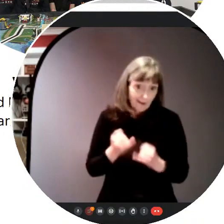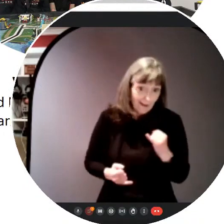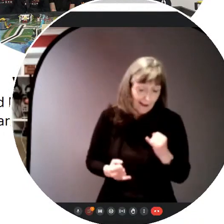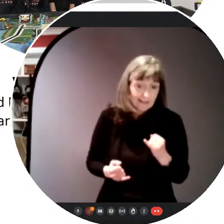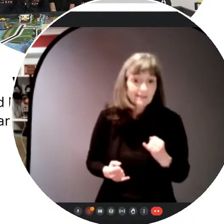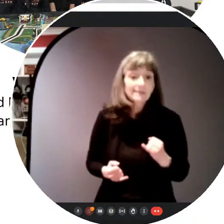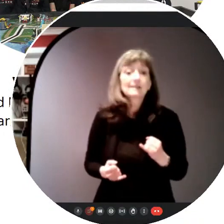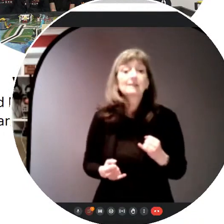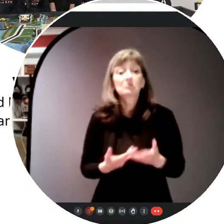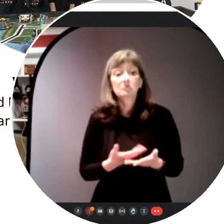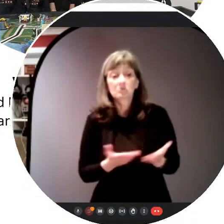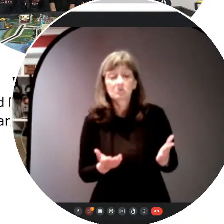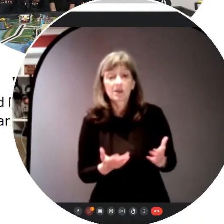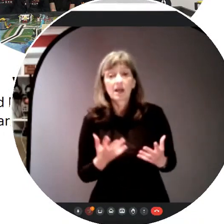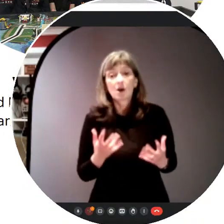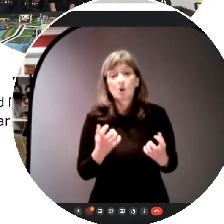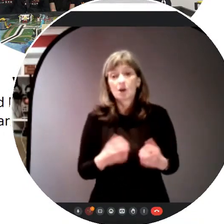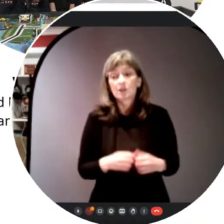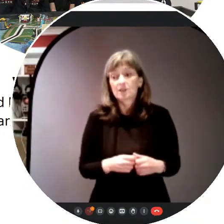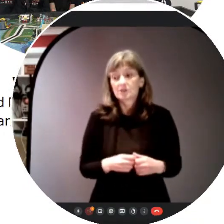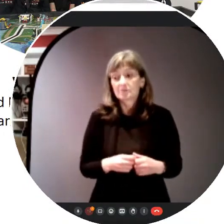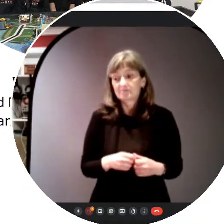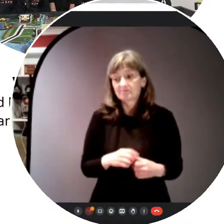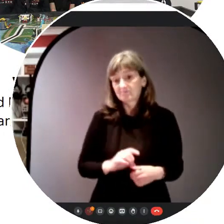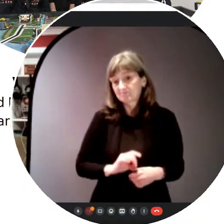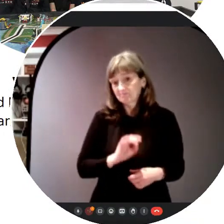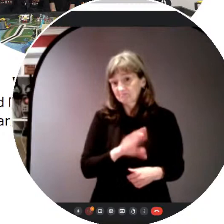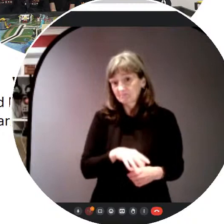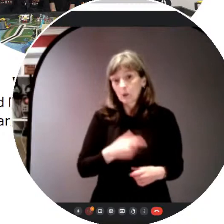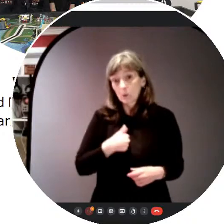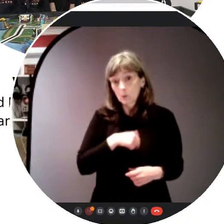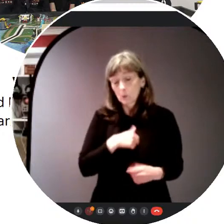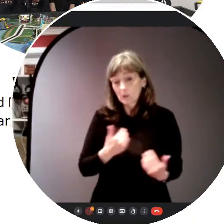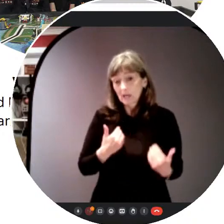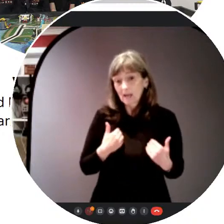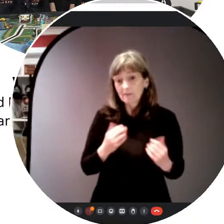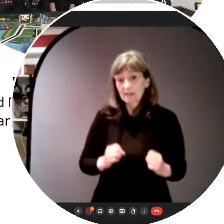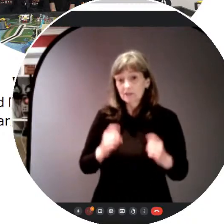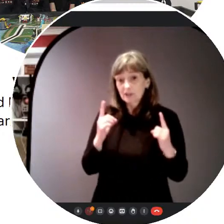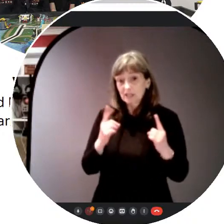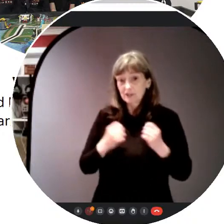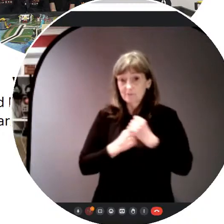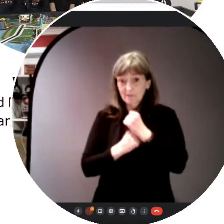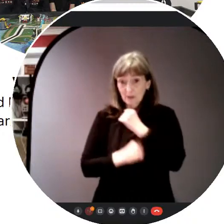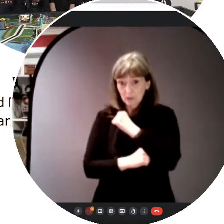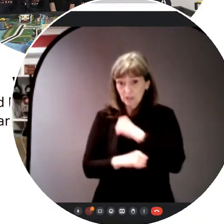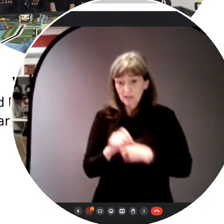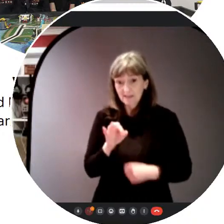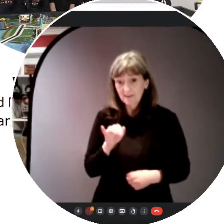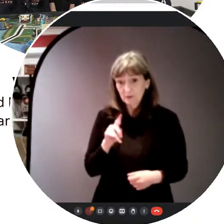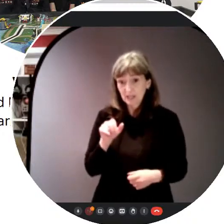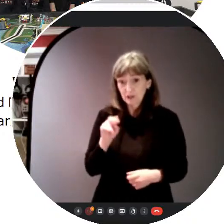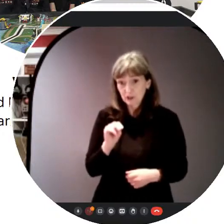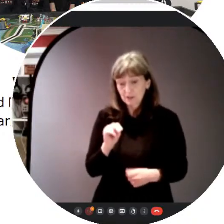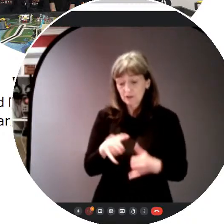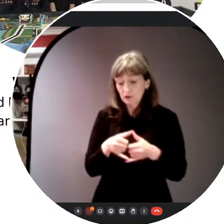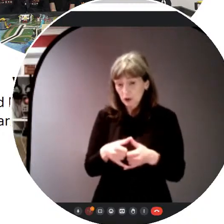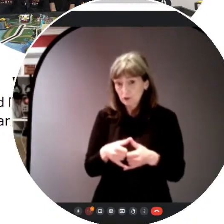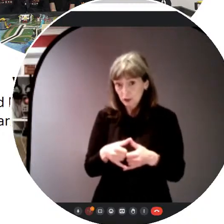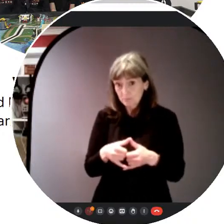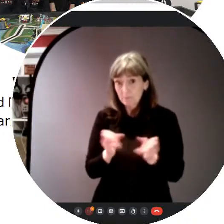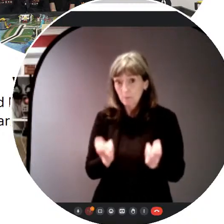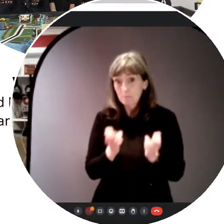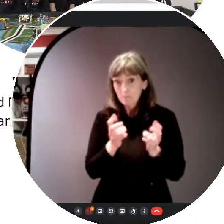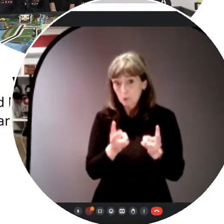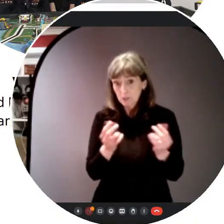Chair and Board, I'd just like to mention that we do have our Education Foundation scholarship program posted for